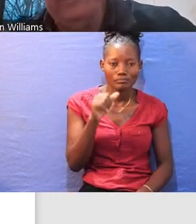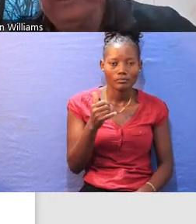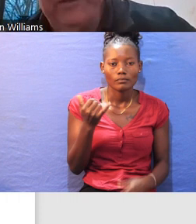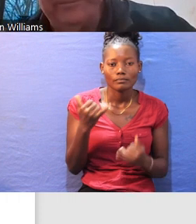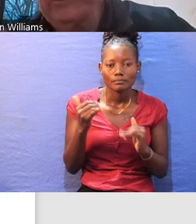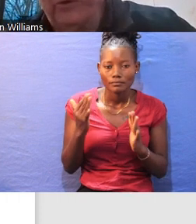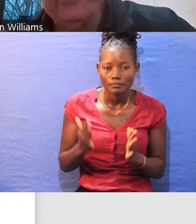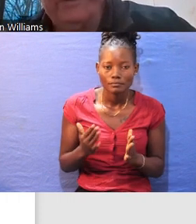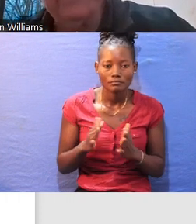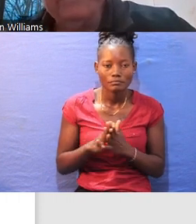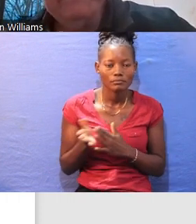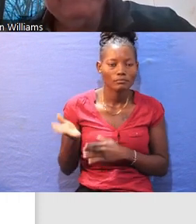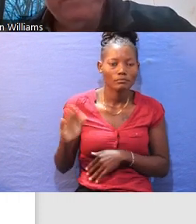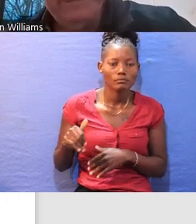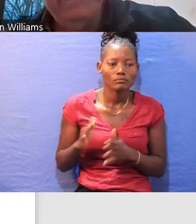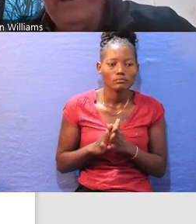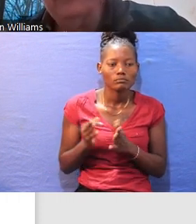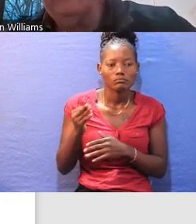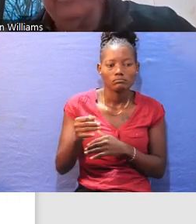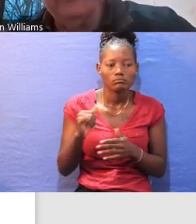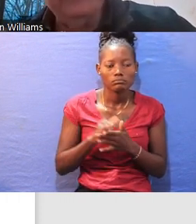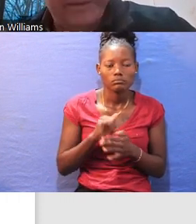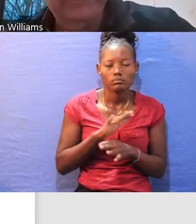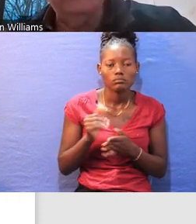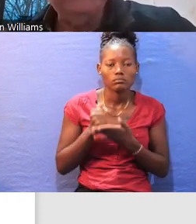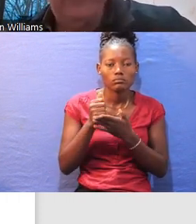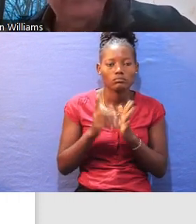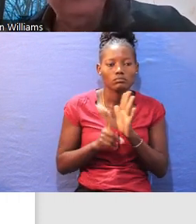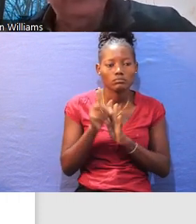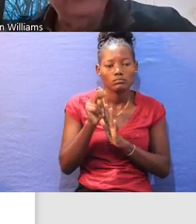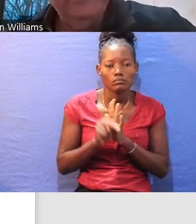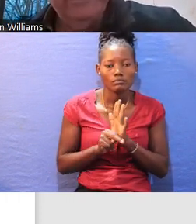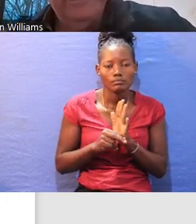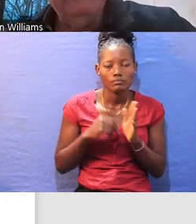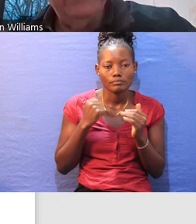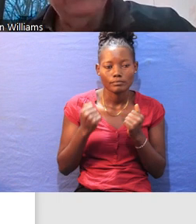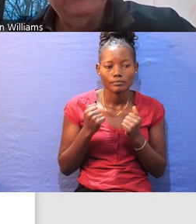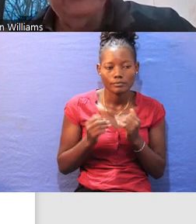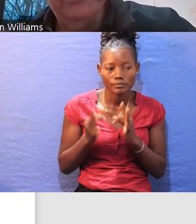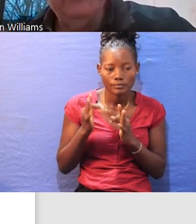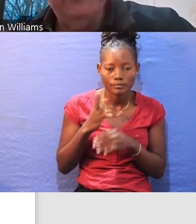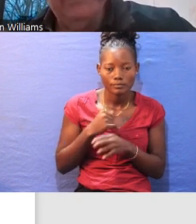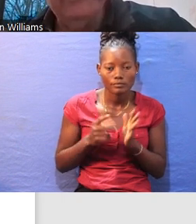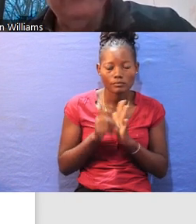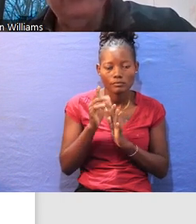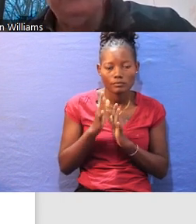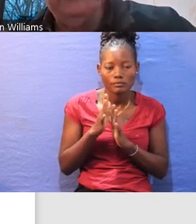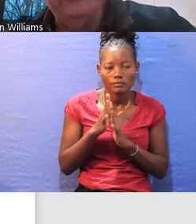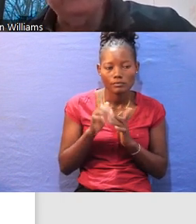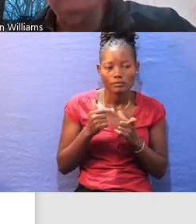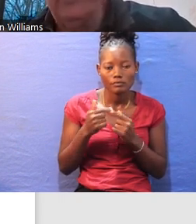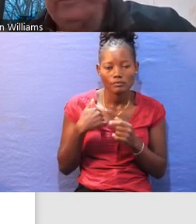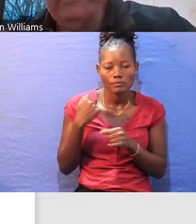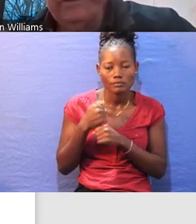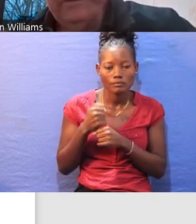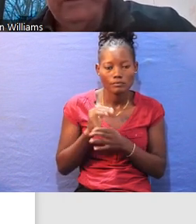That's not really developing core strength. If I'm going to develop strength, that's what I'm going to do. I'm not going to just go through a bunch of